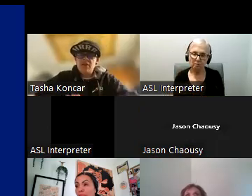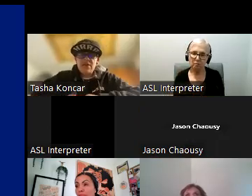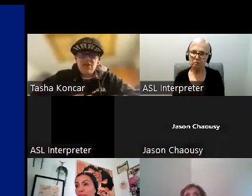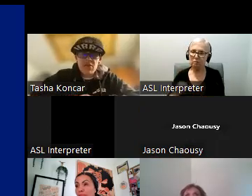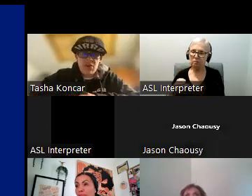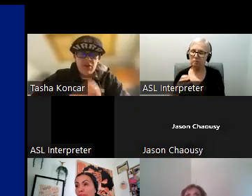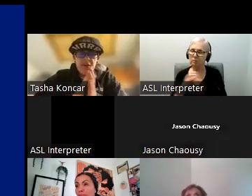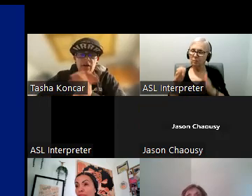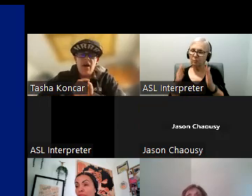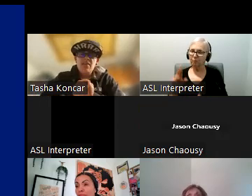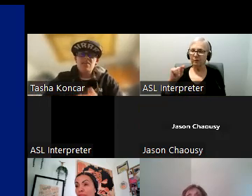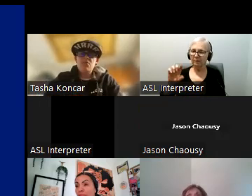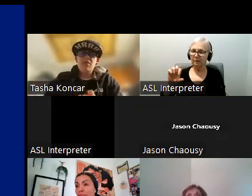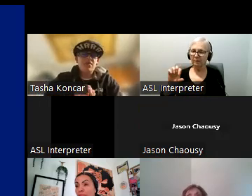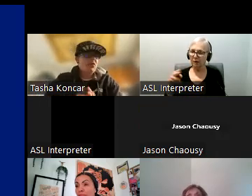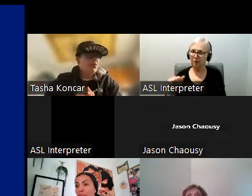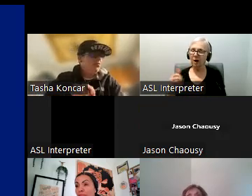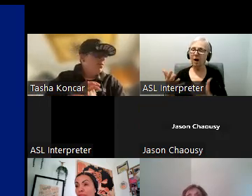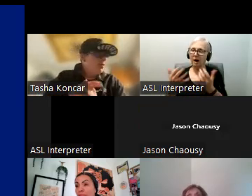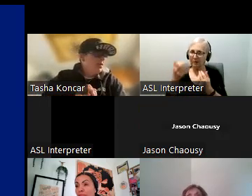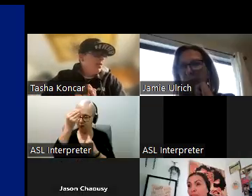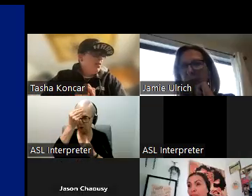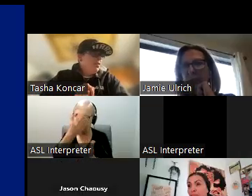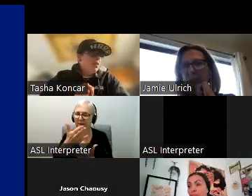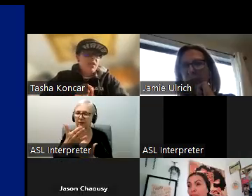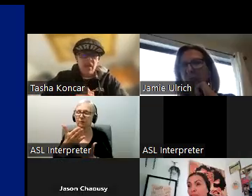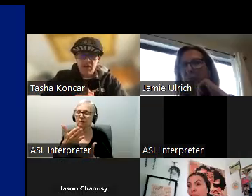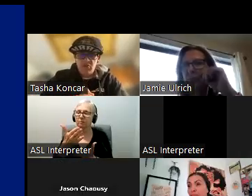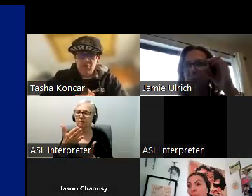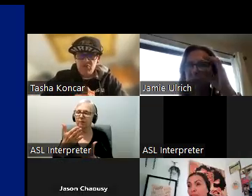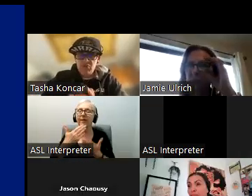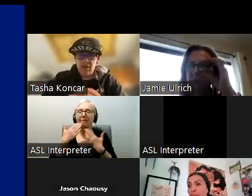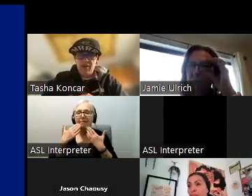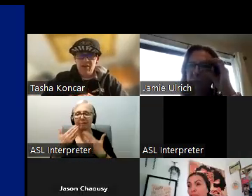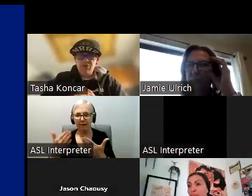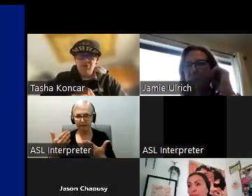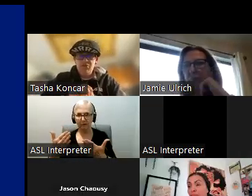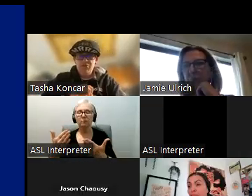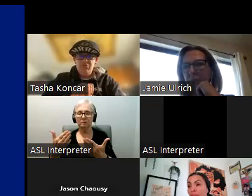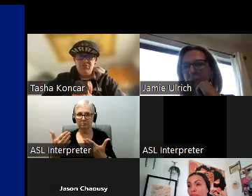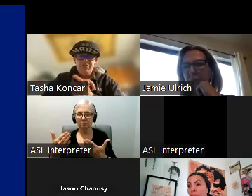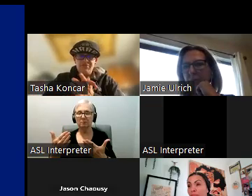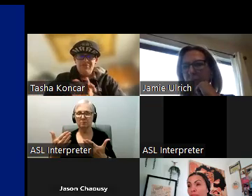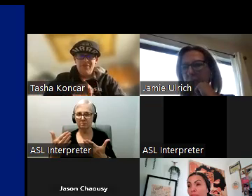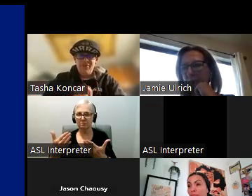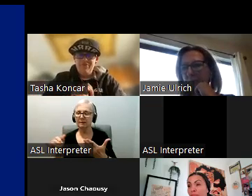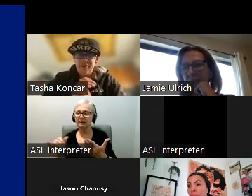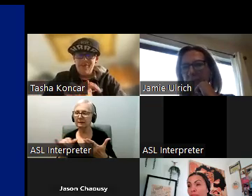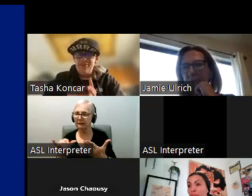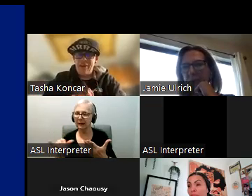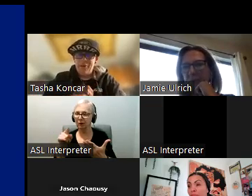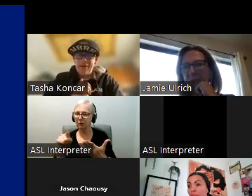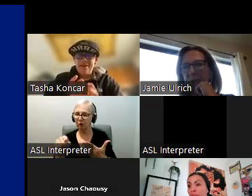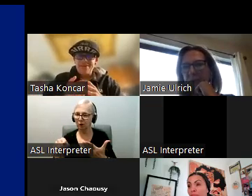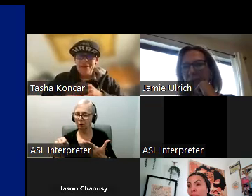Commissioner, this is Tasha Conker here. I just want to tell you, thank you. Like, you have left me a